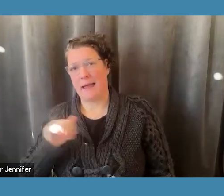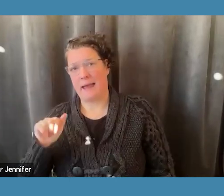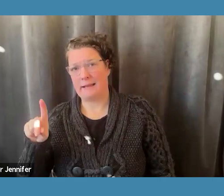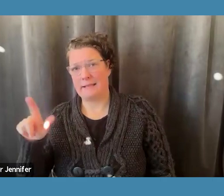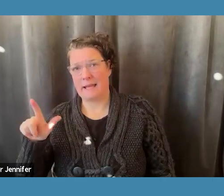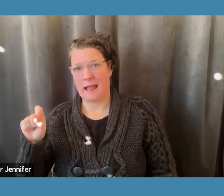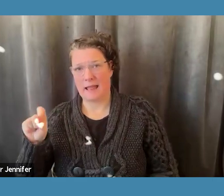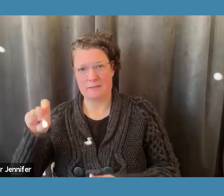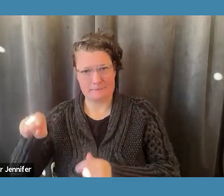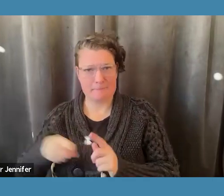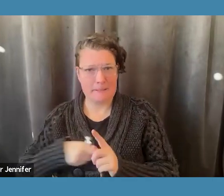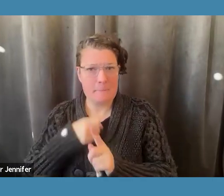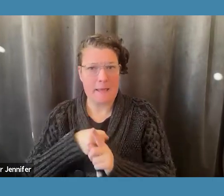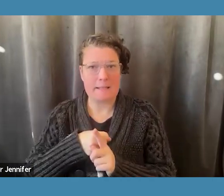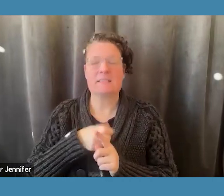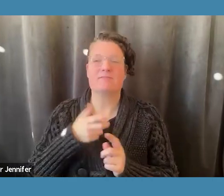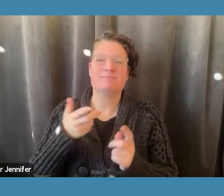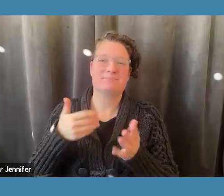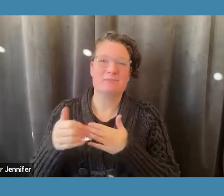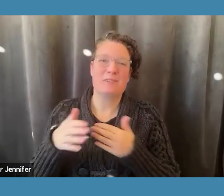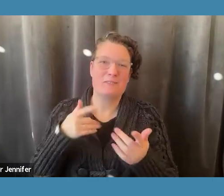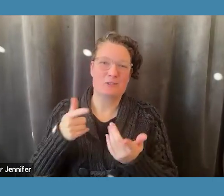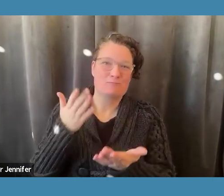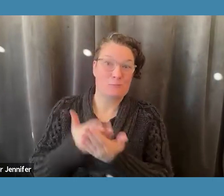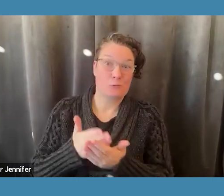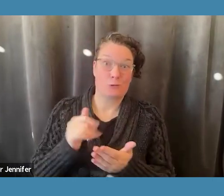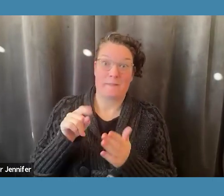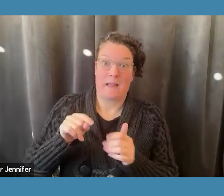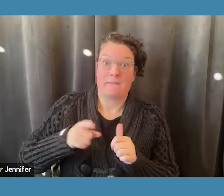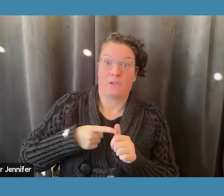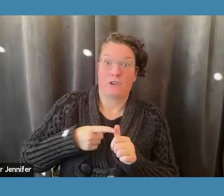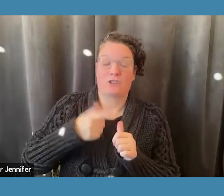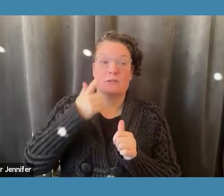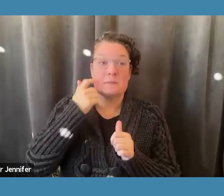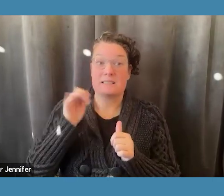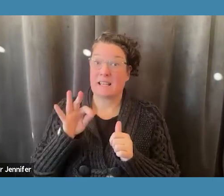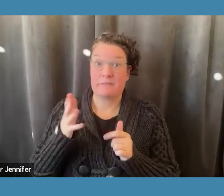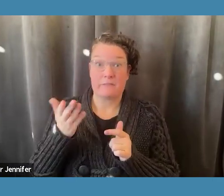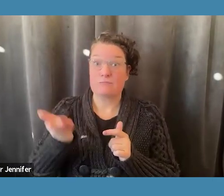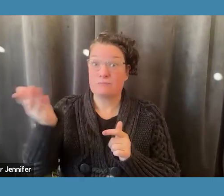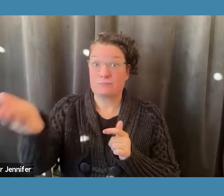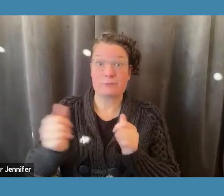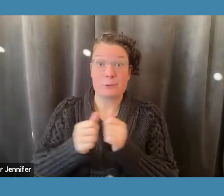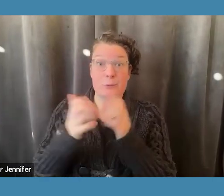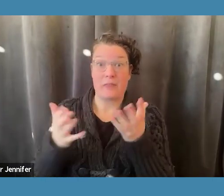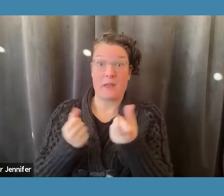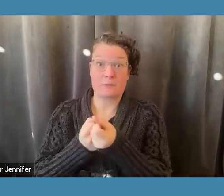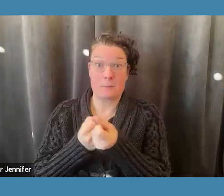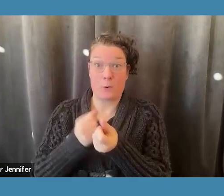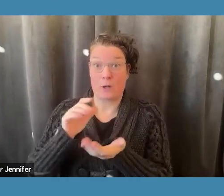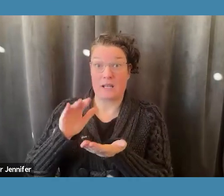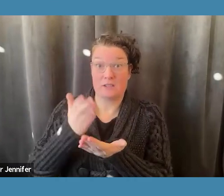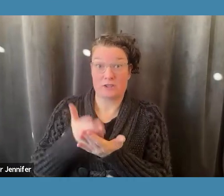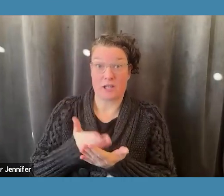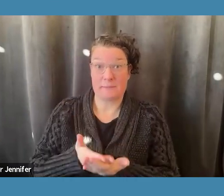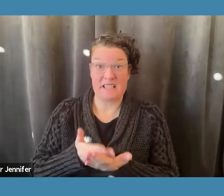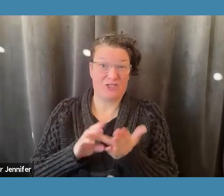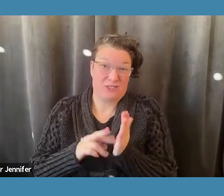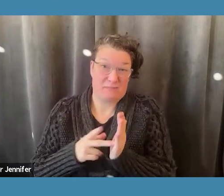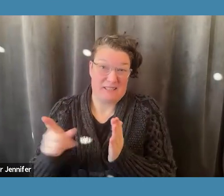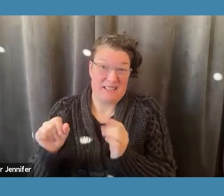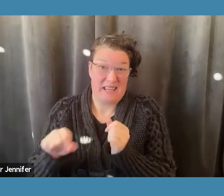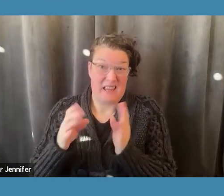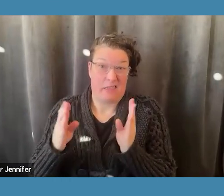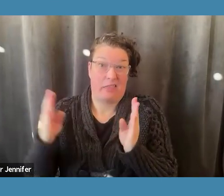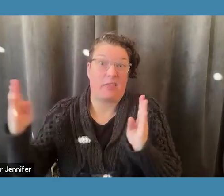on your category. Because if you don't submit supporting documentation, they are allowed to take longer than